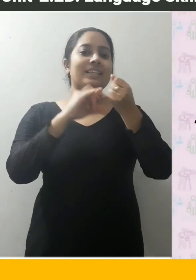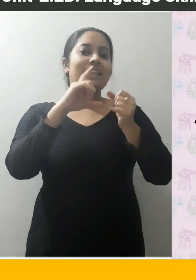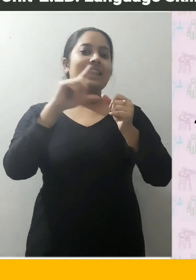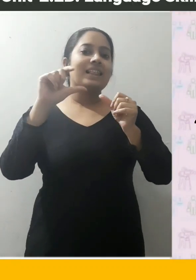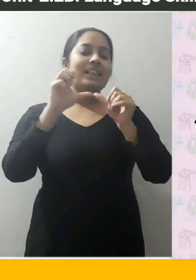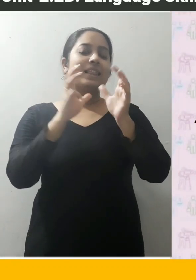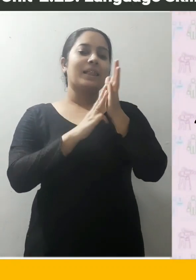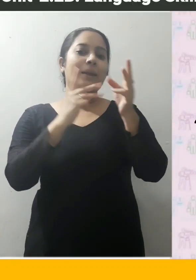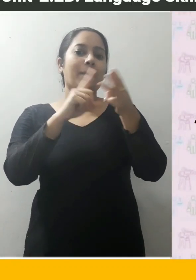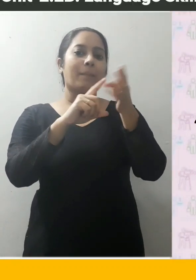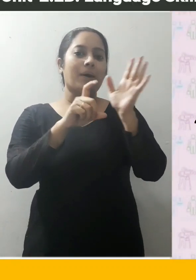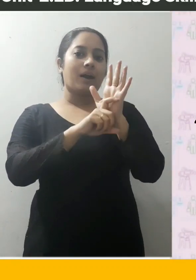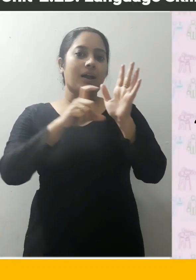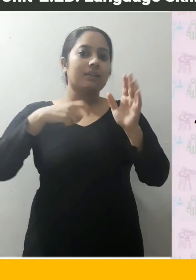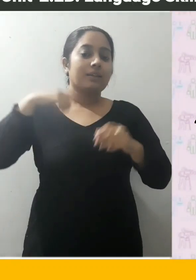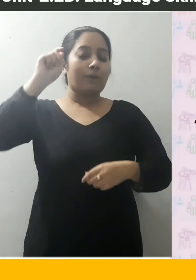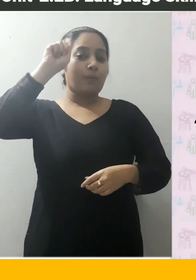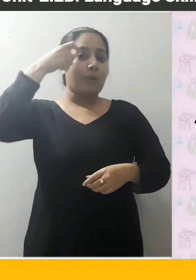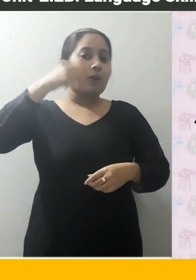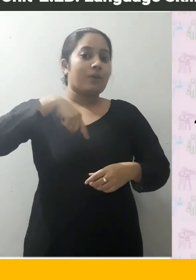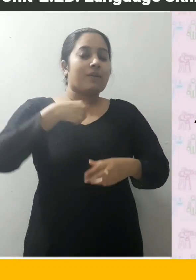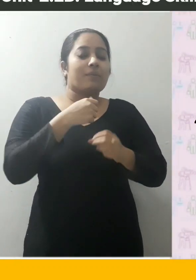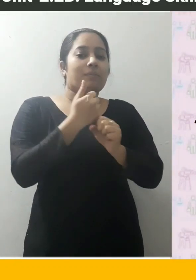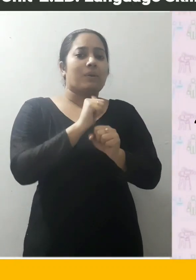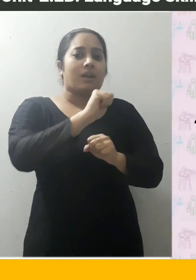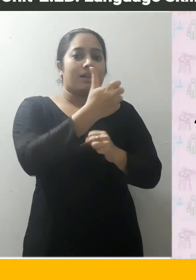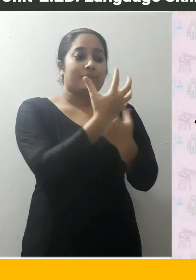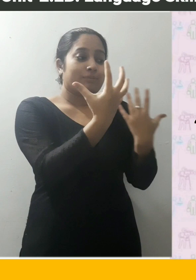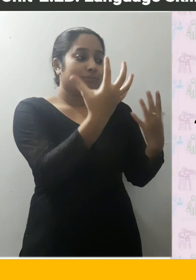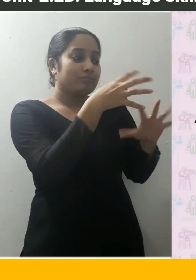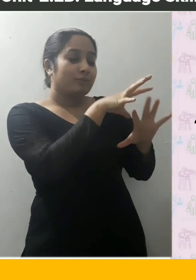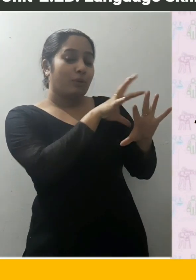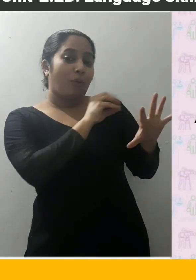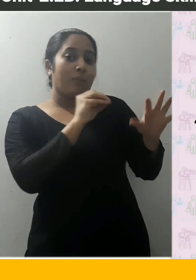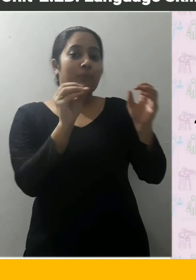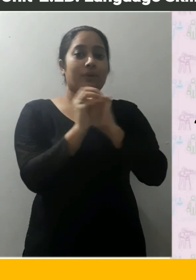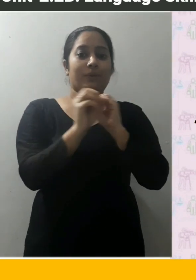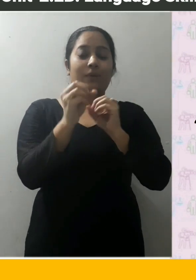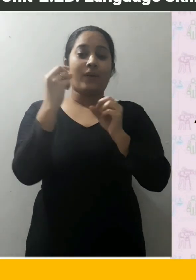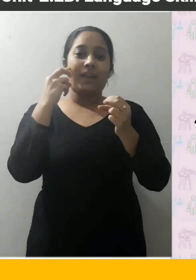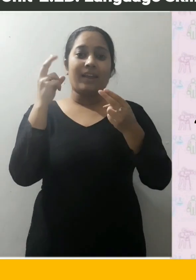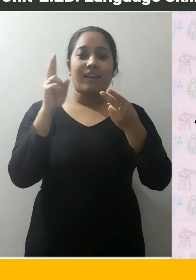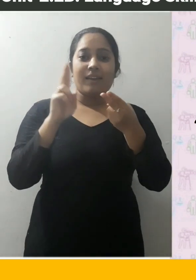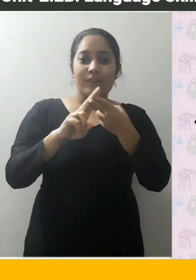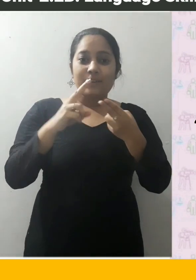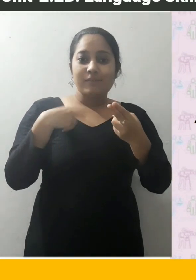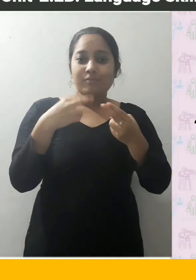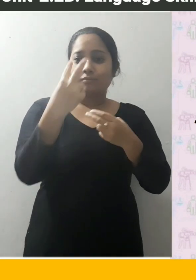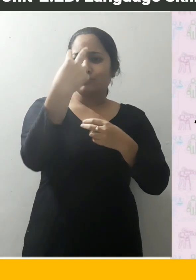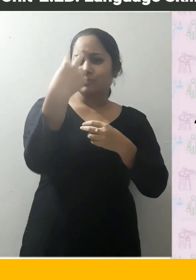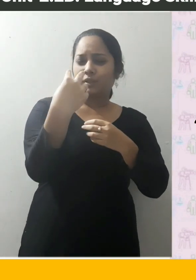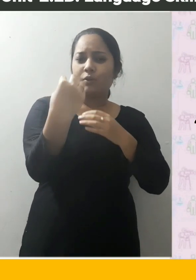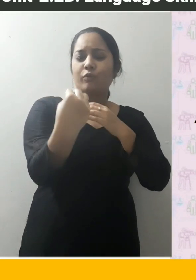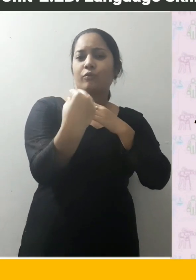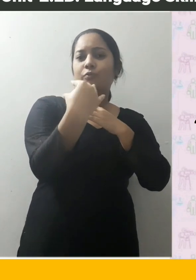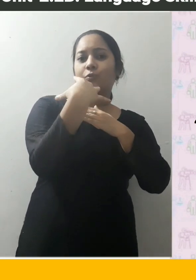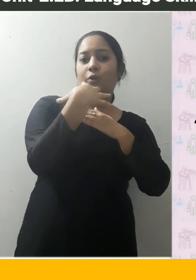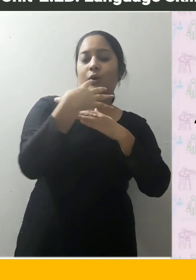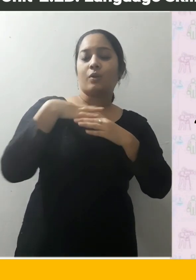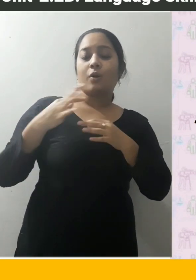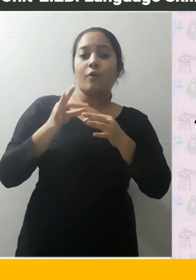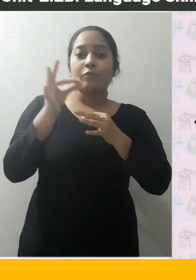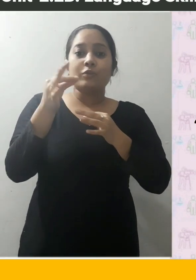Disclaimer: efforts have been made to not to infringe with any copyright. If so, it may be brought to our notice for